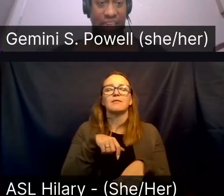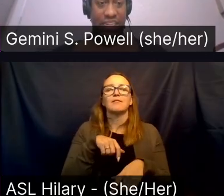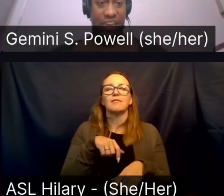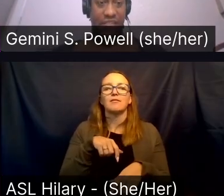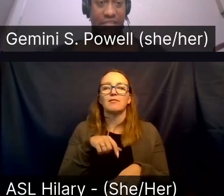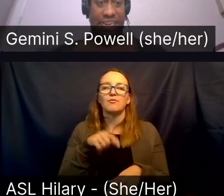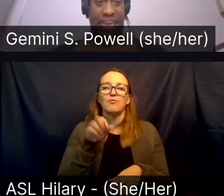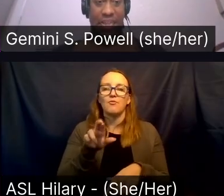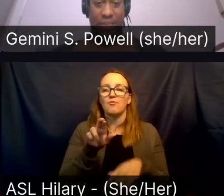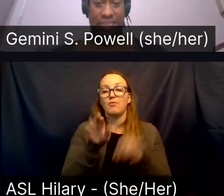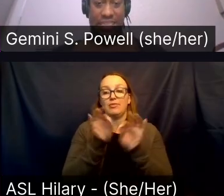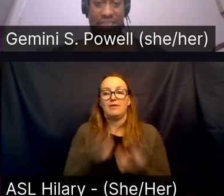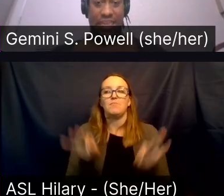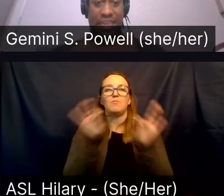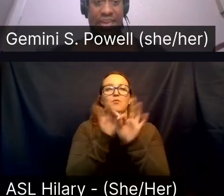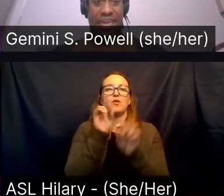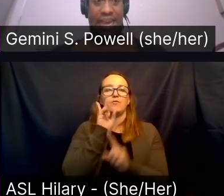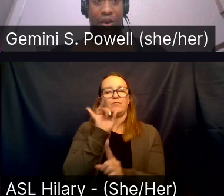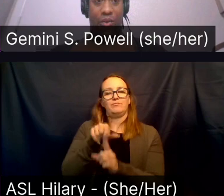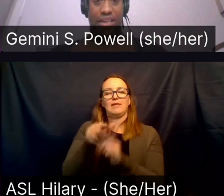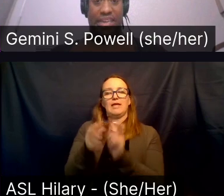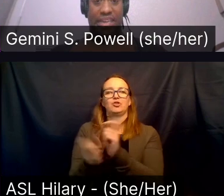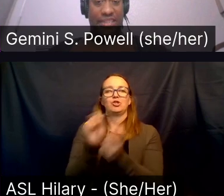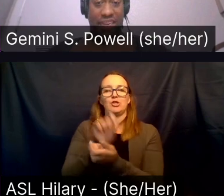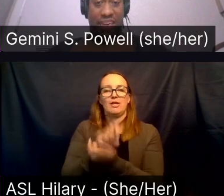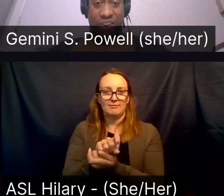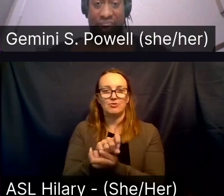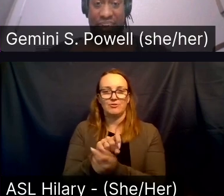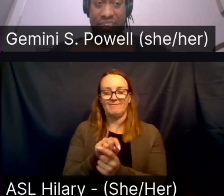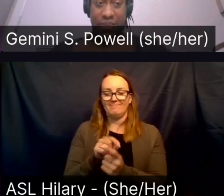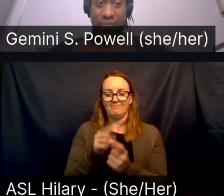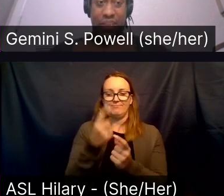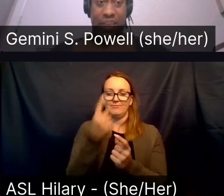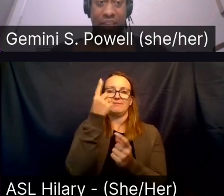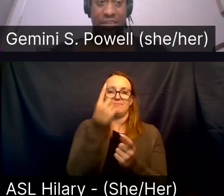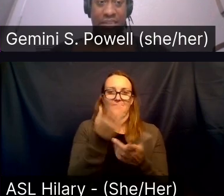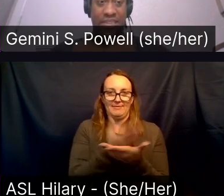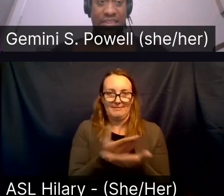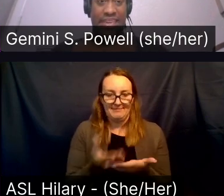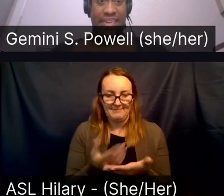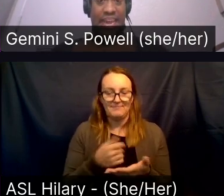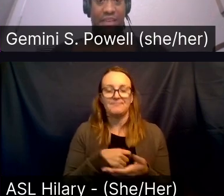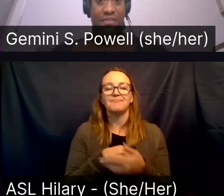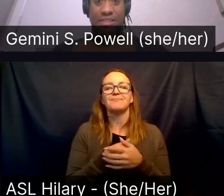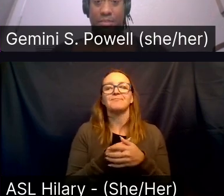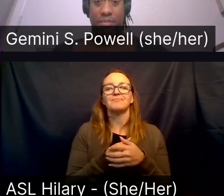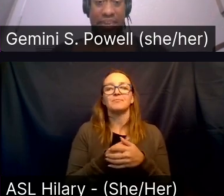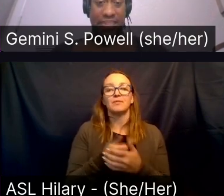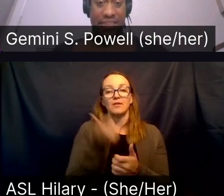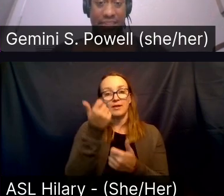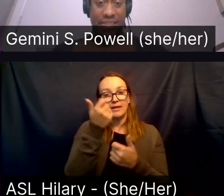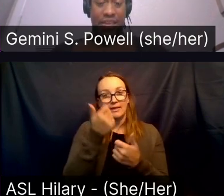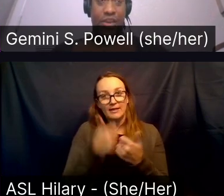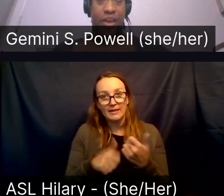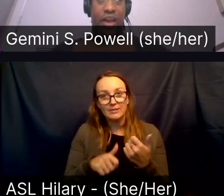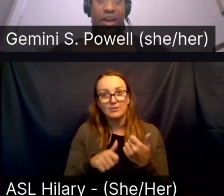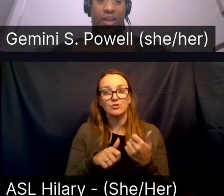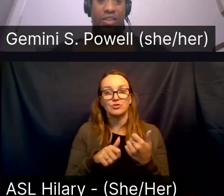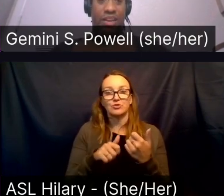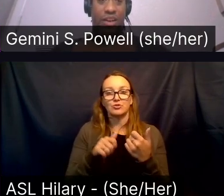the change of an element. Now, each and every HTML element can have some